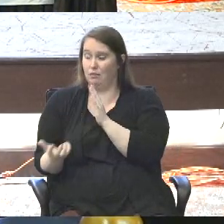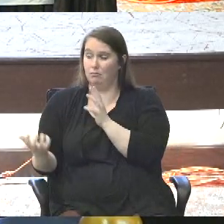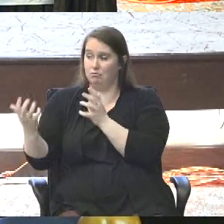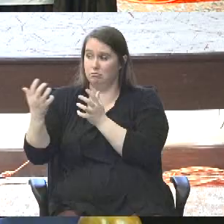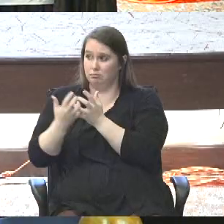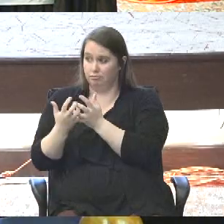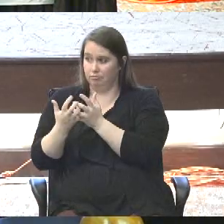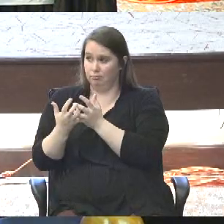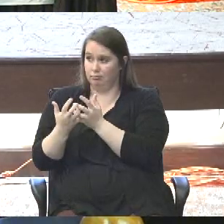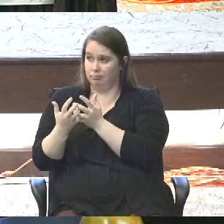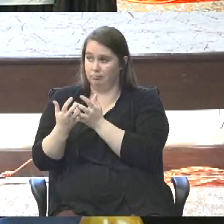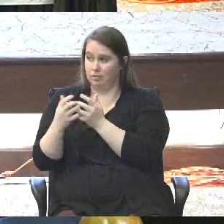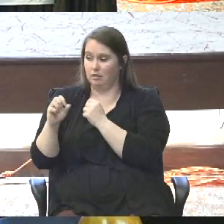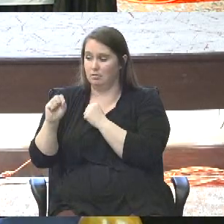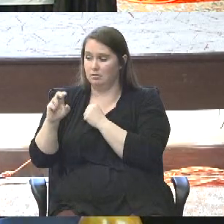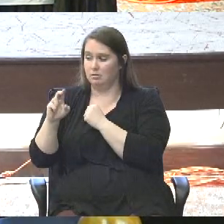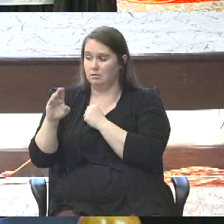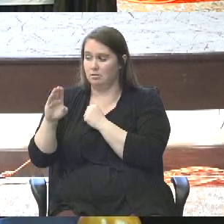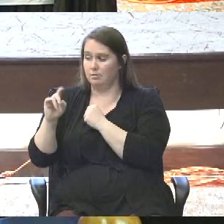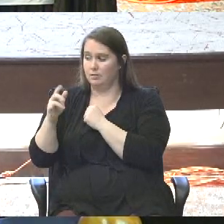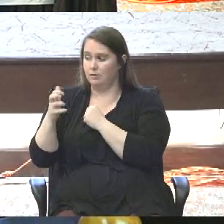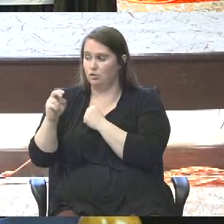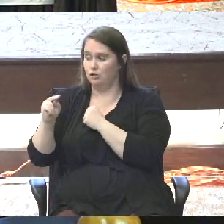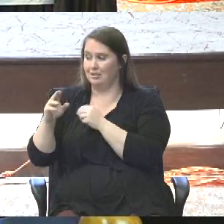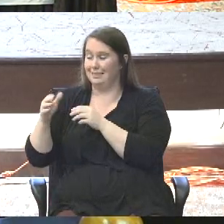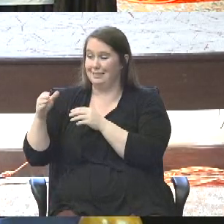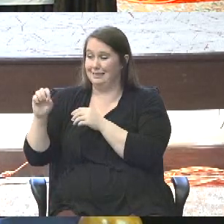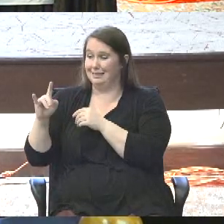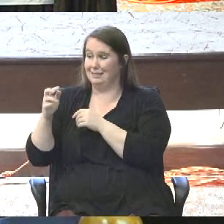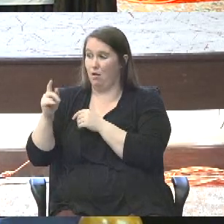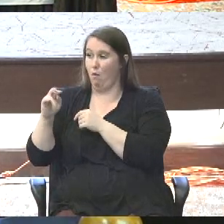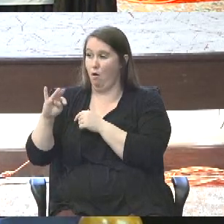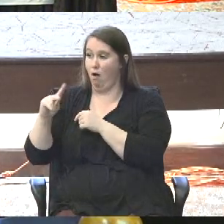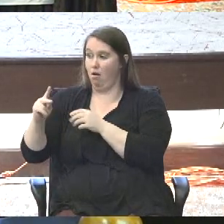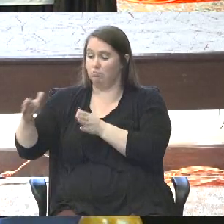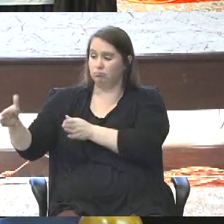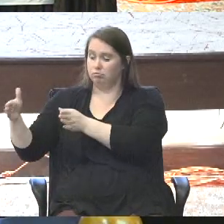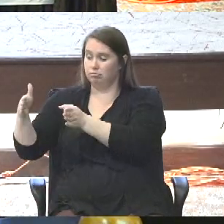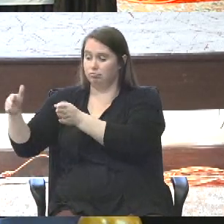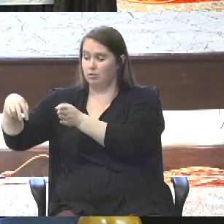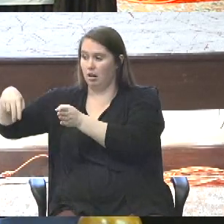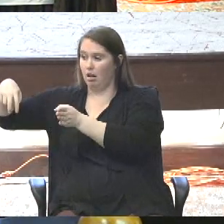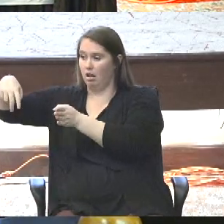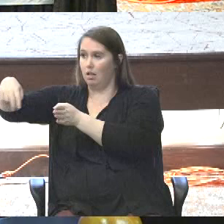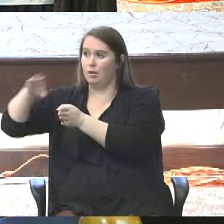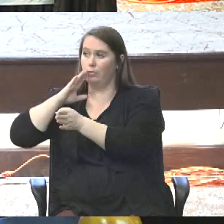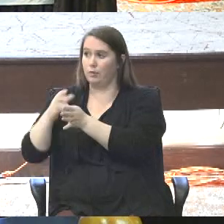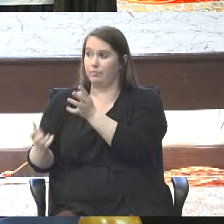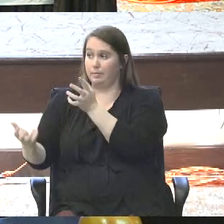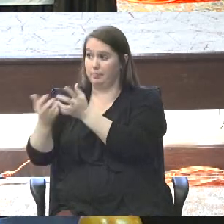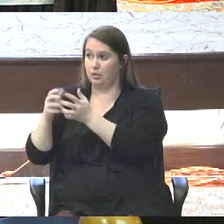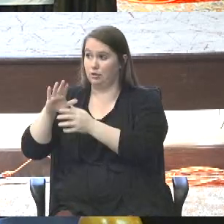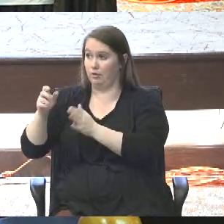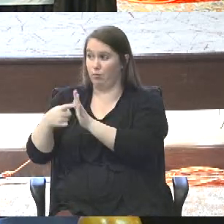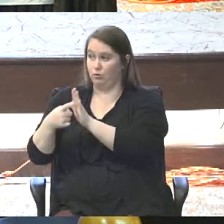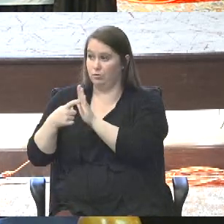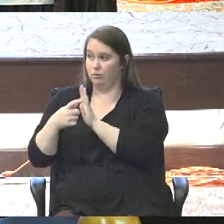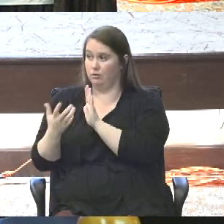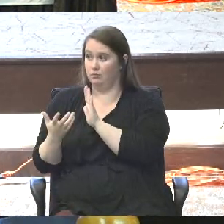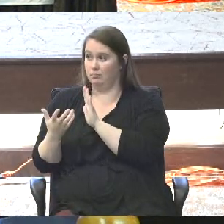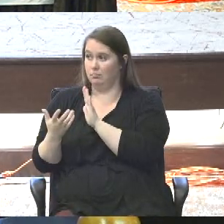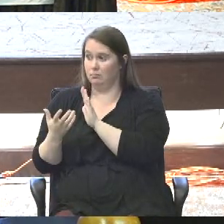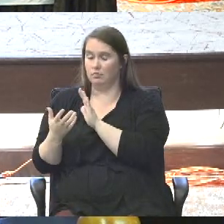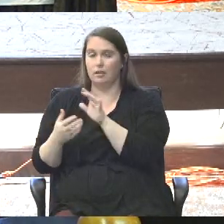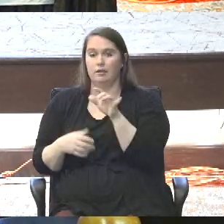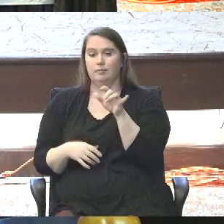include in subdivisions mandatory sidewalks, or is that just left to the choice of the